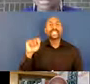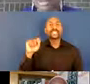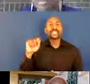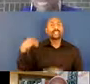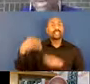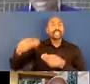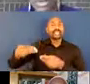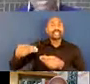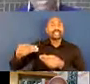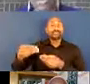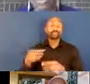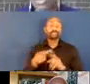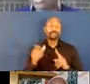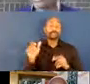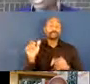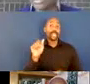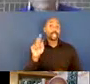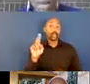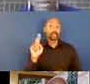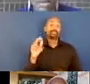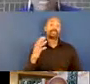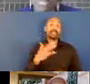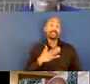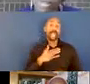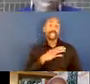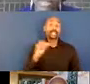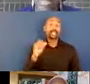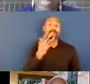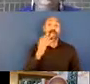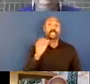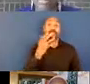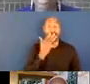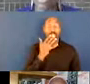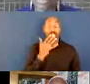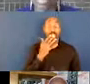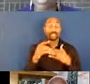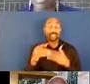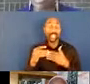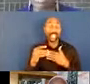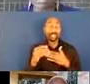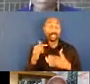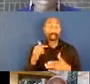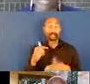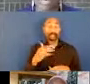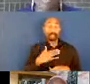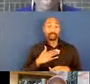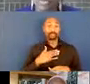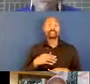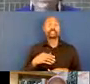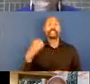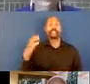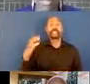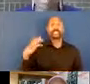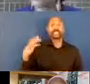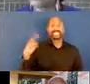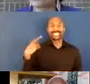nurtured by a committee of women of color chaired by Christine Chen and including Lubna Scalihana, Rachel